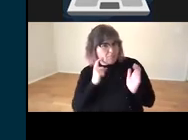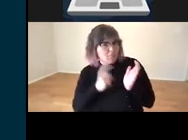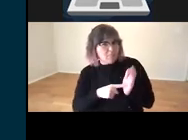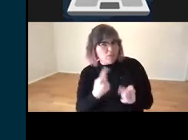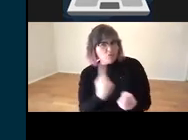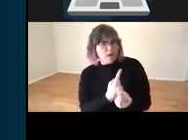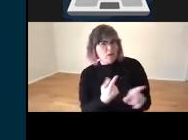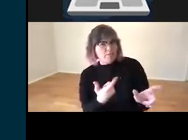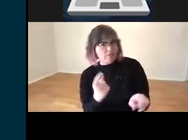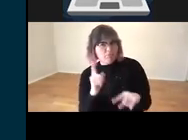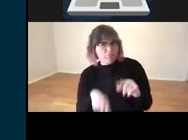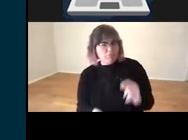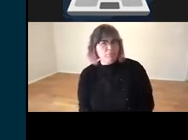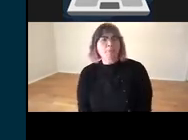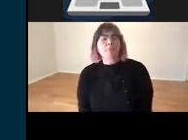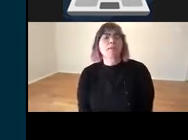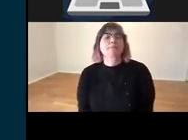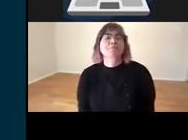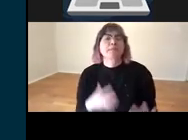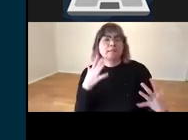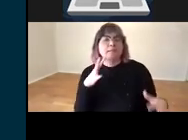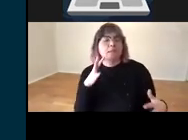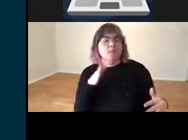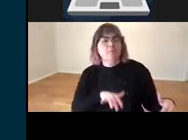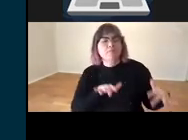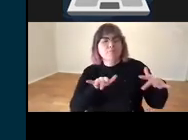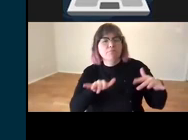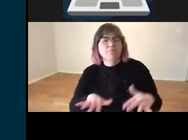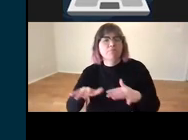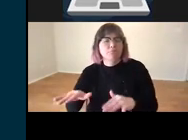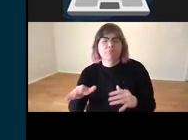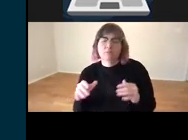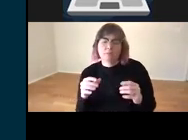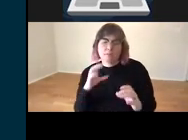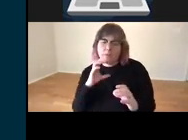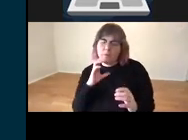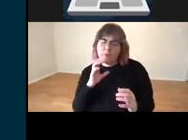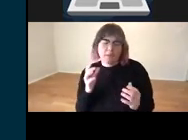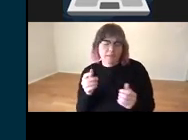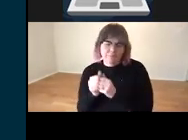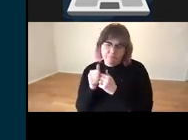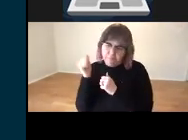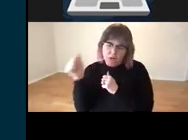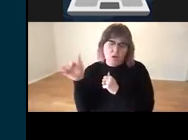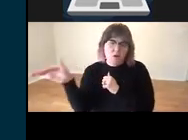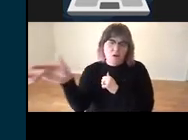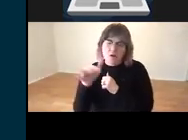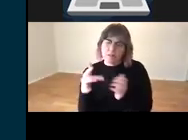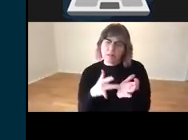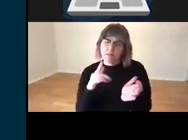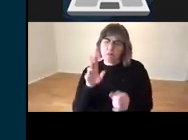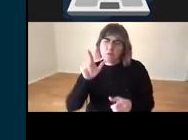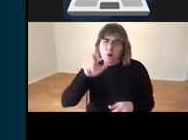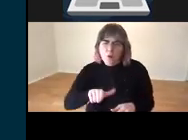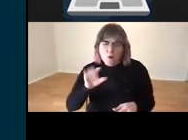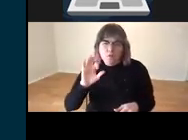speed. And those sounds can be heard over ocean basins. Baleen whales have an amazing capability to utilize these really low frequency sounds, which